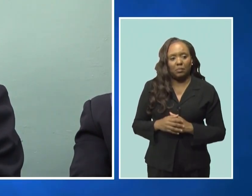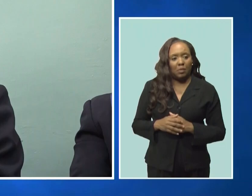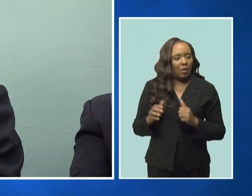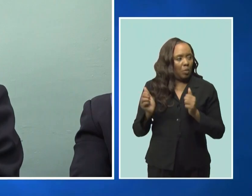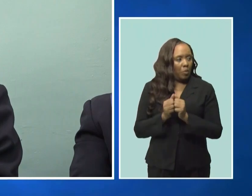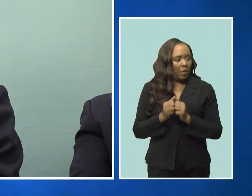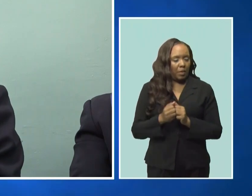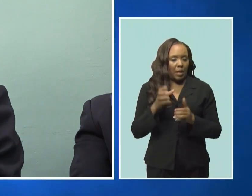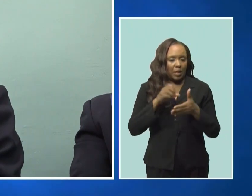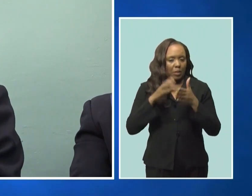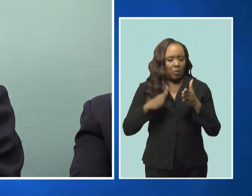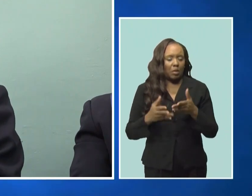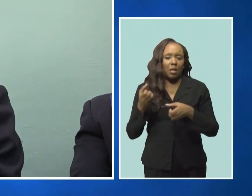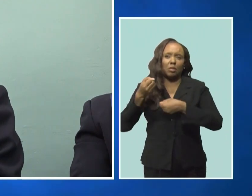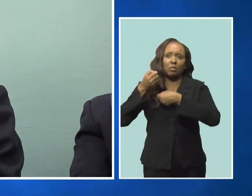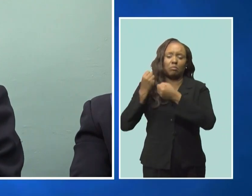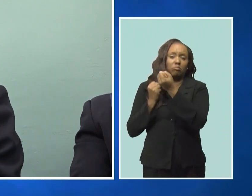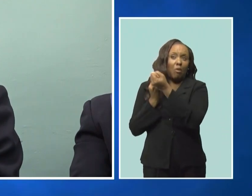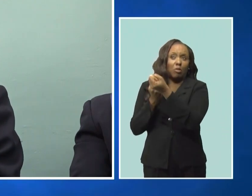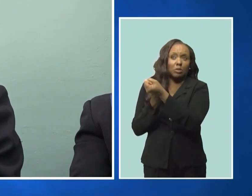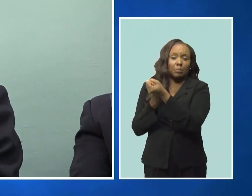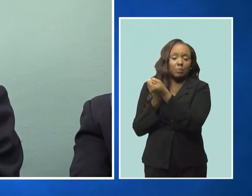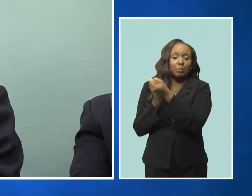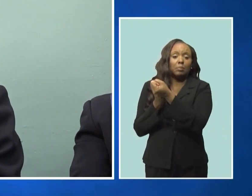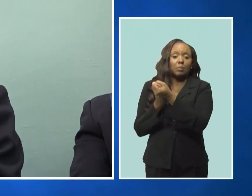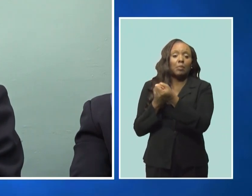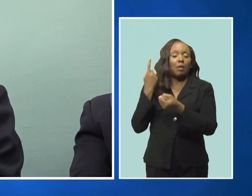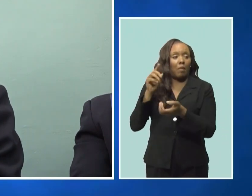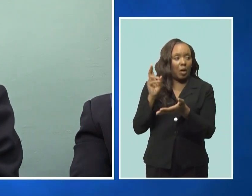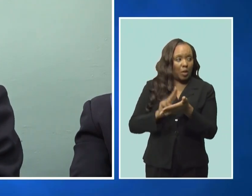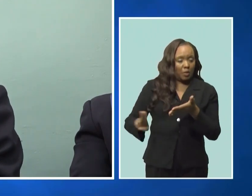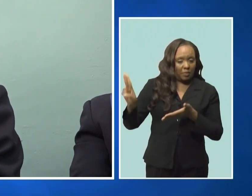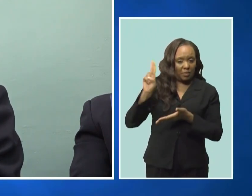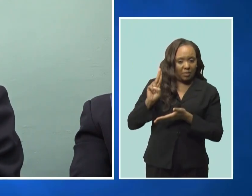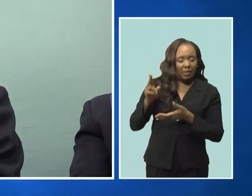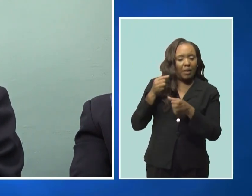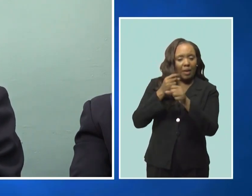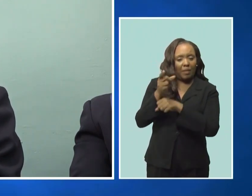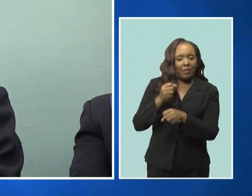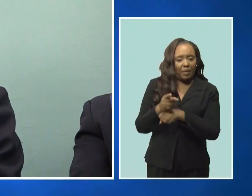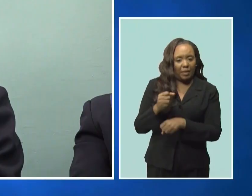student scholarship for a student at UE annually.